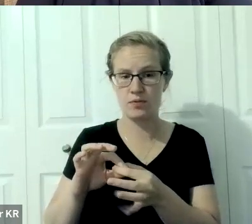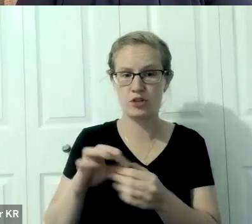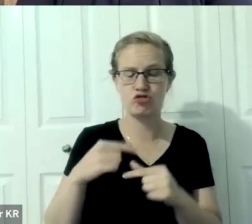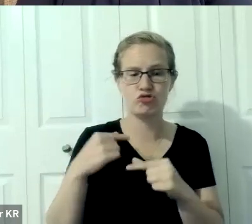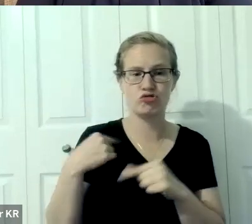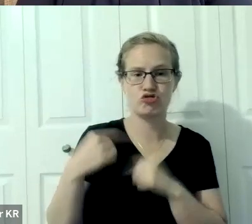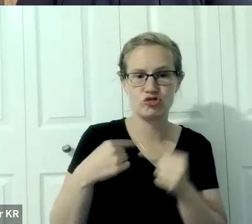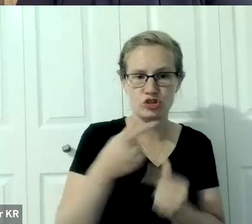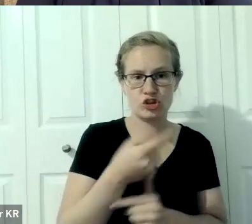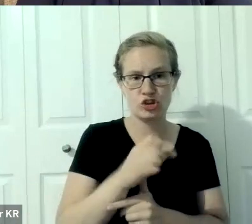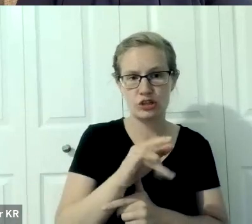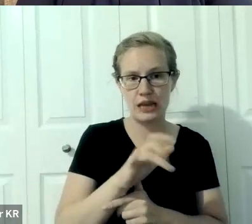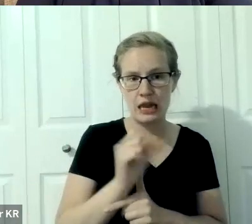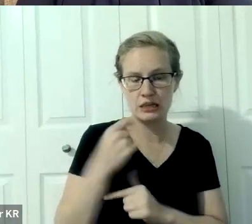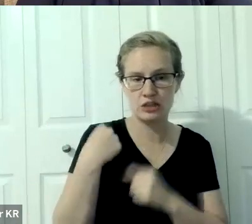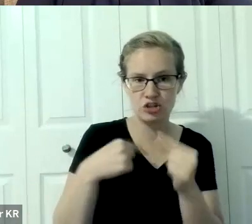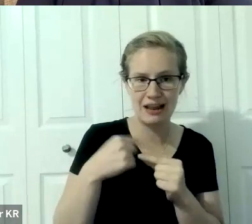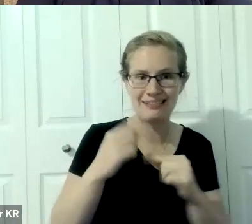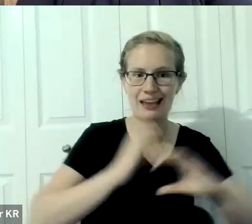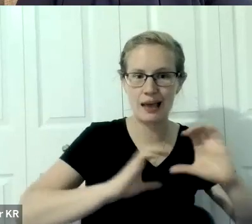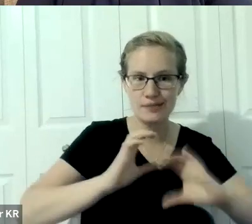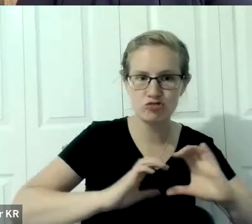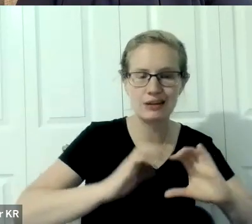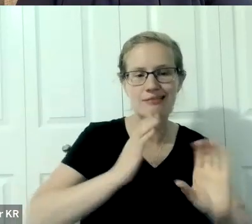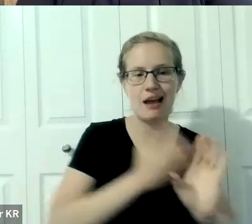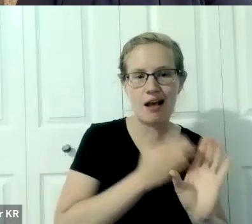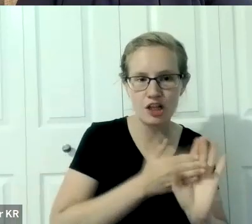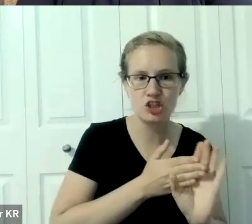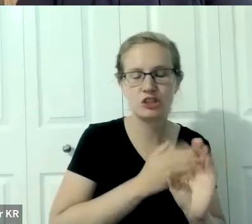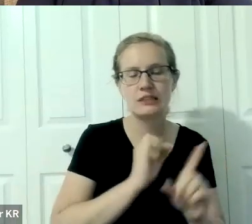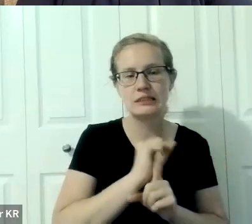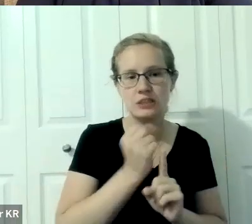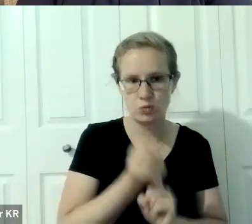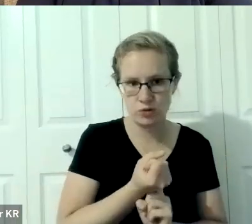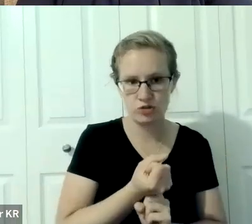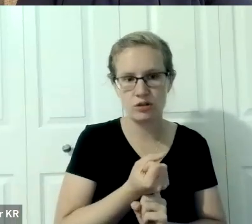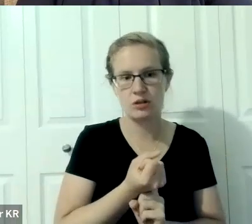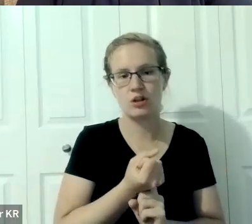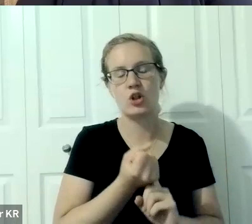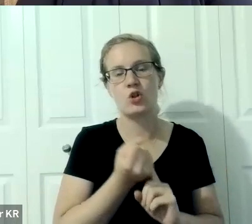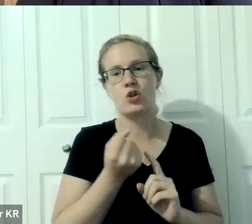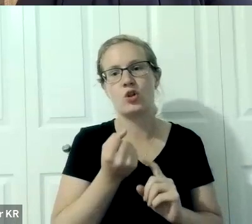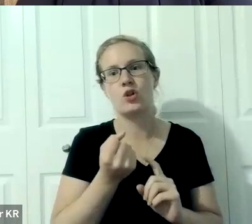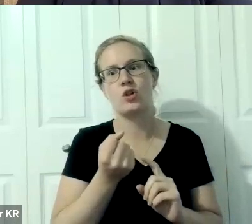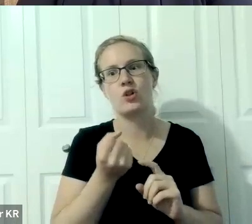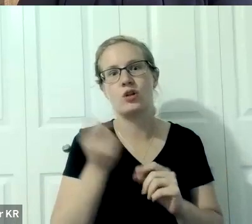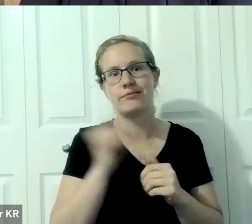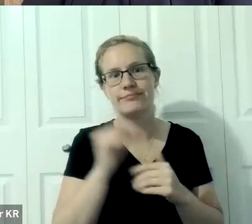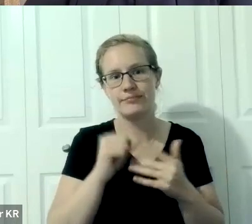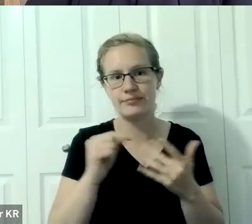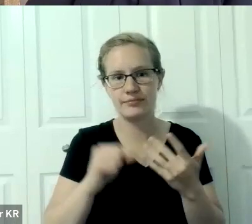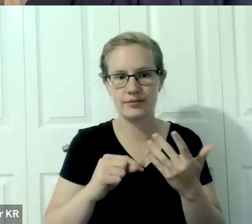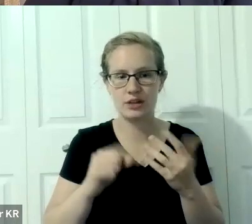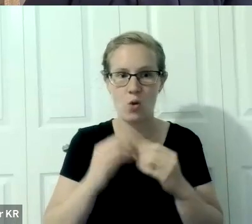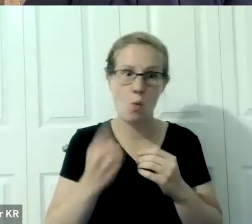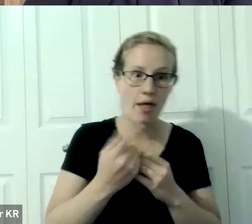genetics and chemistry, psychology, situational. I know no one of those things. Well, perhaps I shouldn't